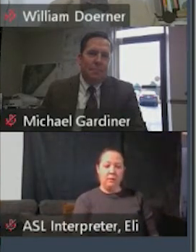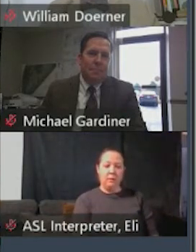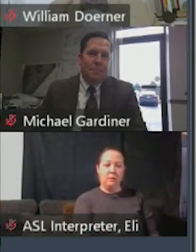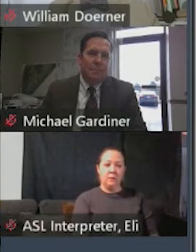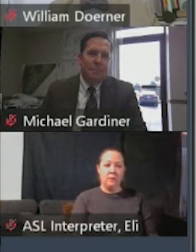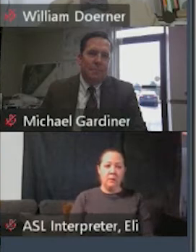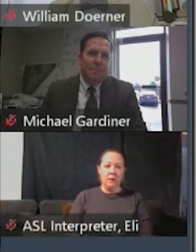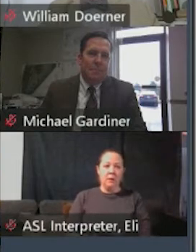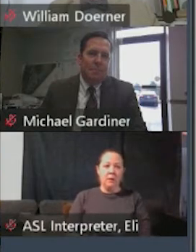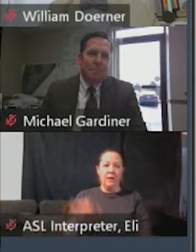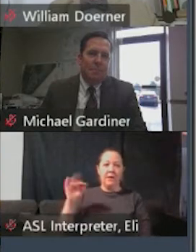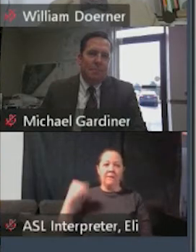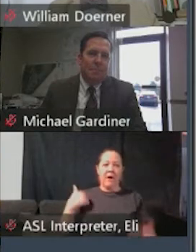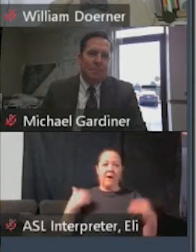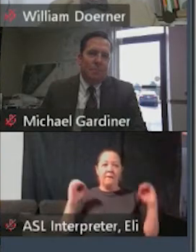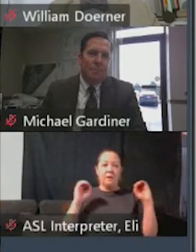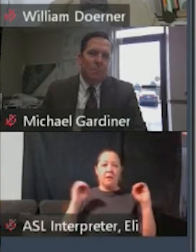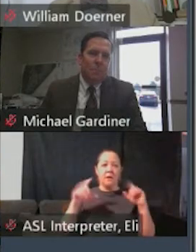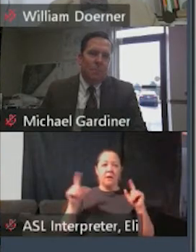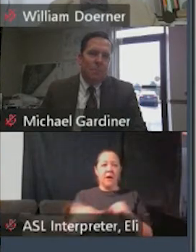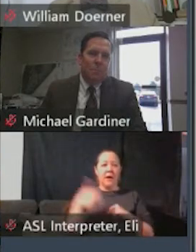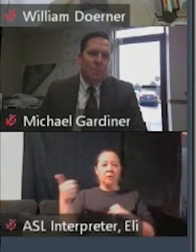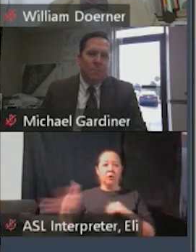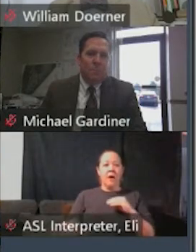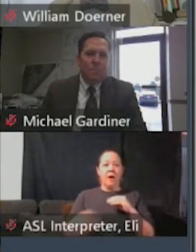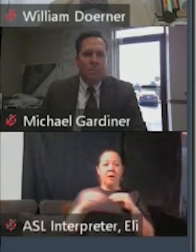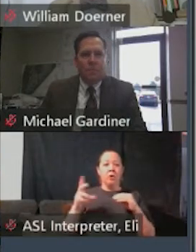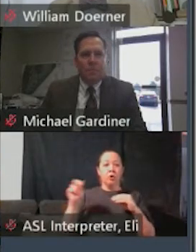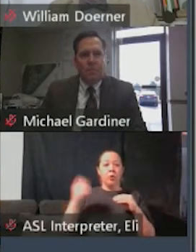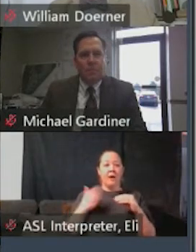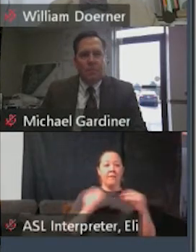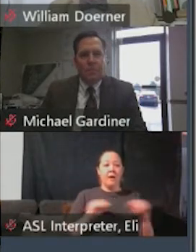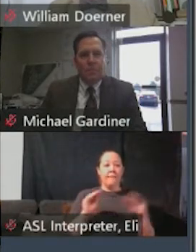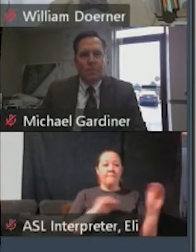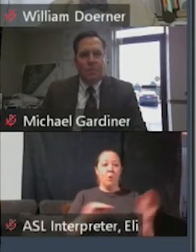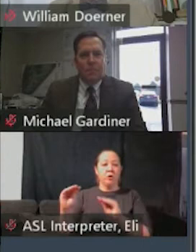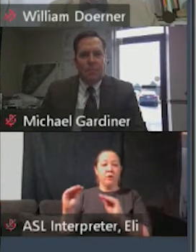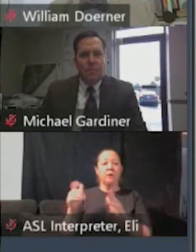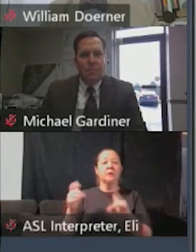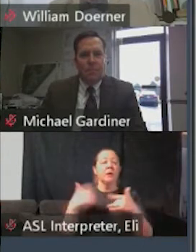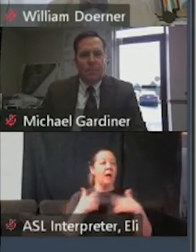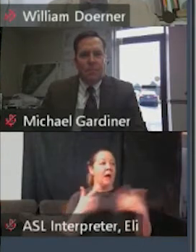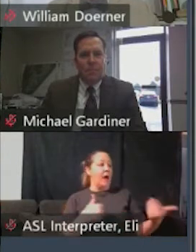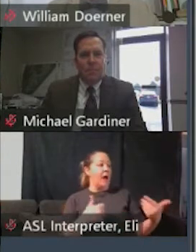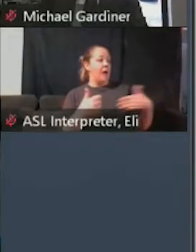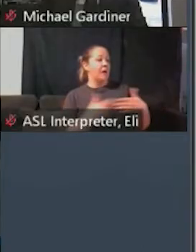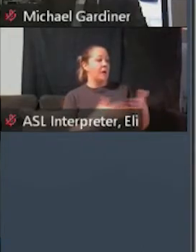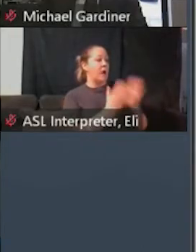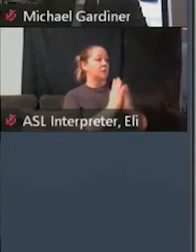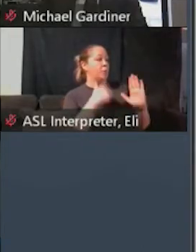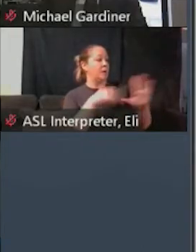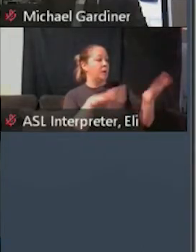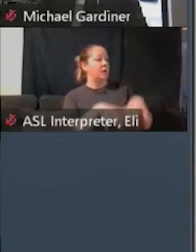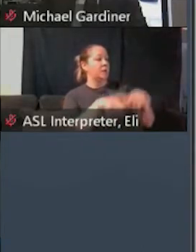If there's nothing else to add, then is there a motion? Madam Chair, I move that we adopt the findings of staff